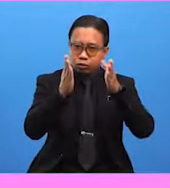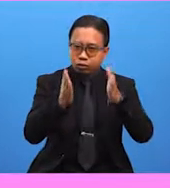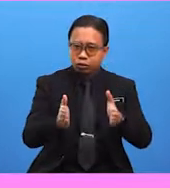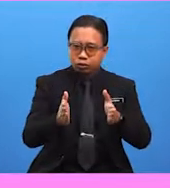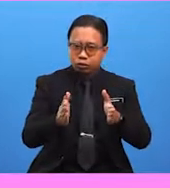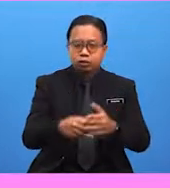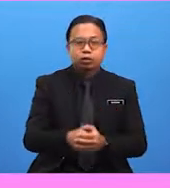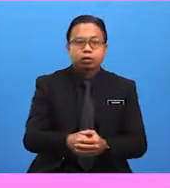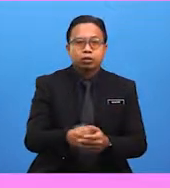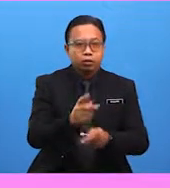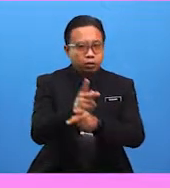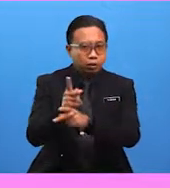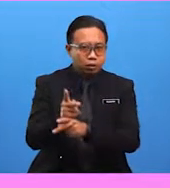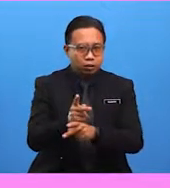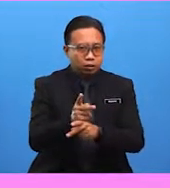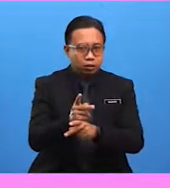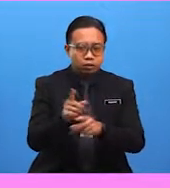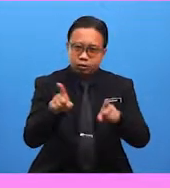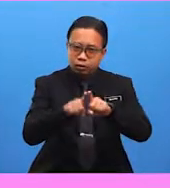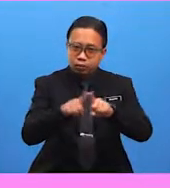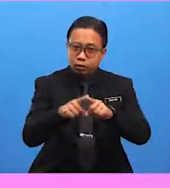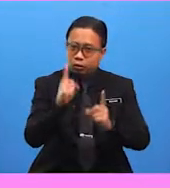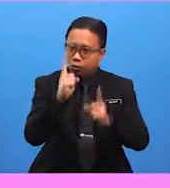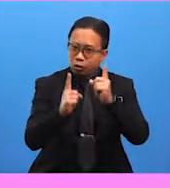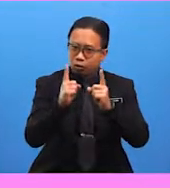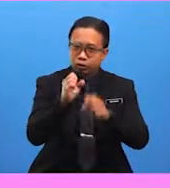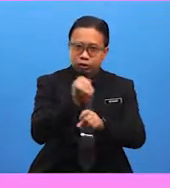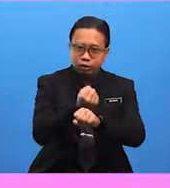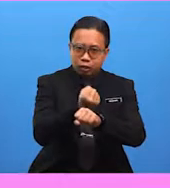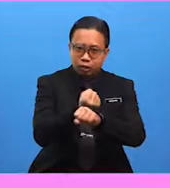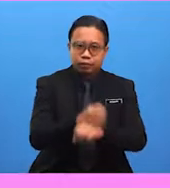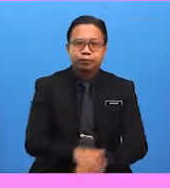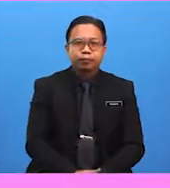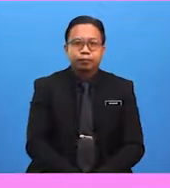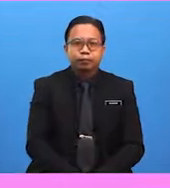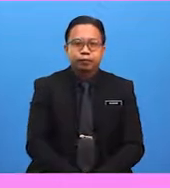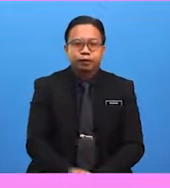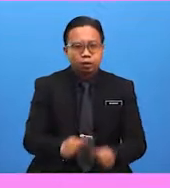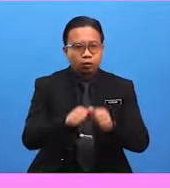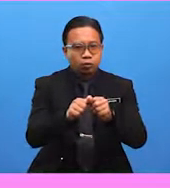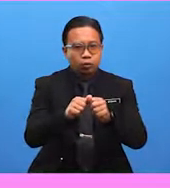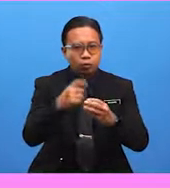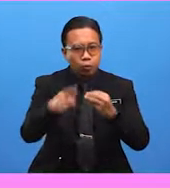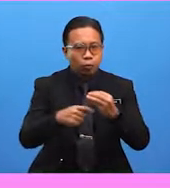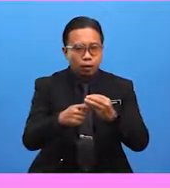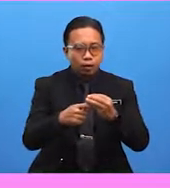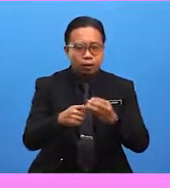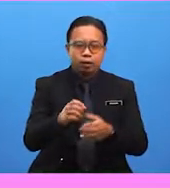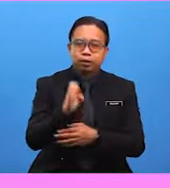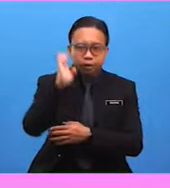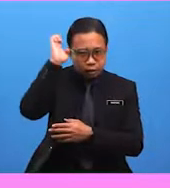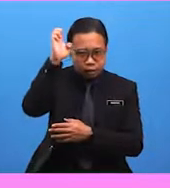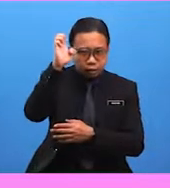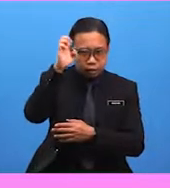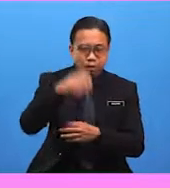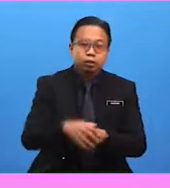treated as rock stars, and related to an incident when he was treated